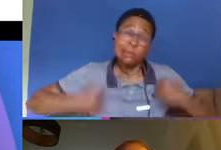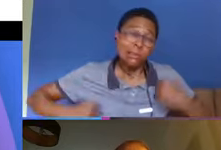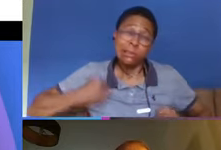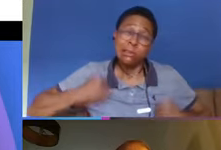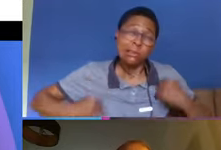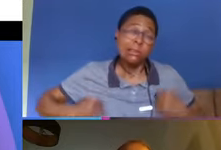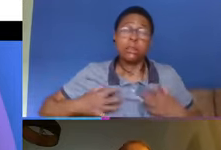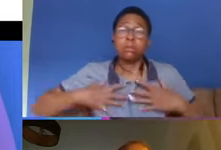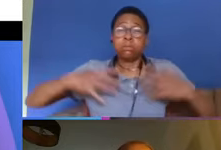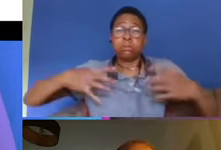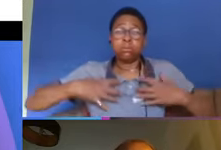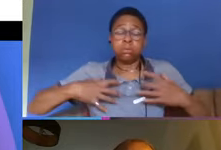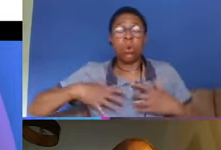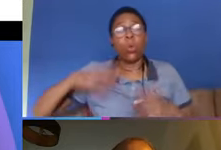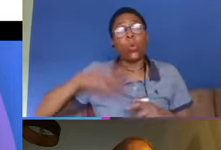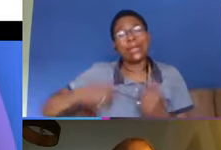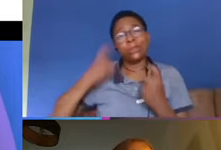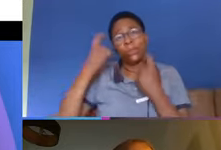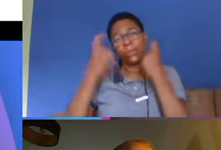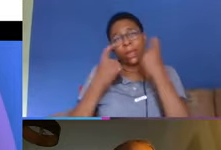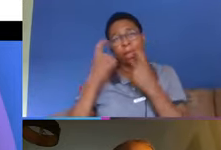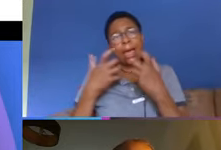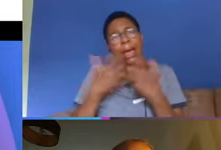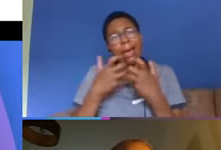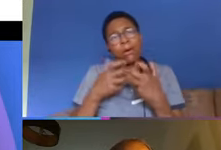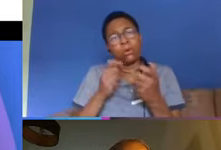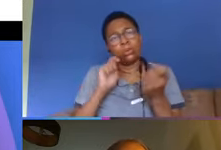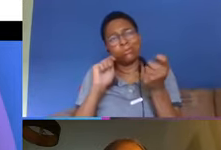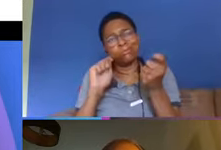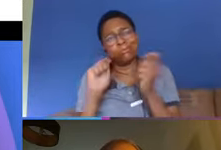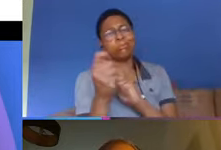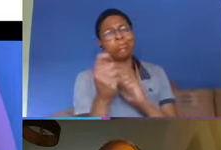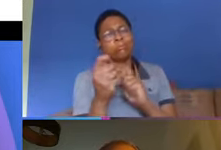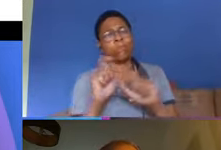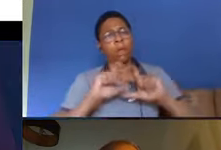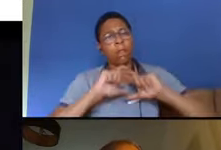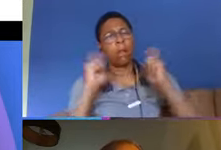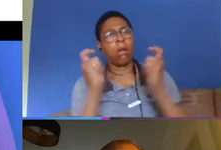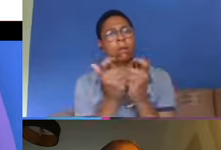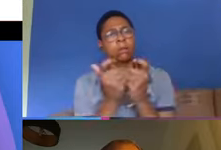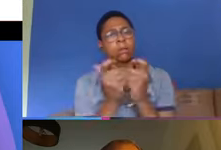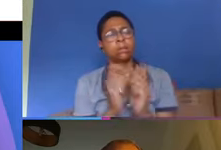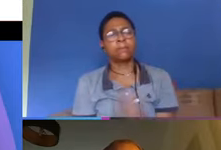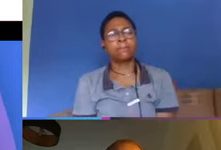can adapt the class so that it doesn't become an issue.